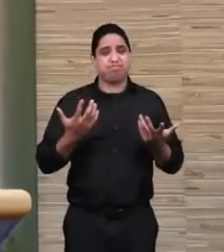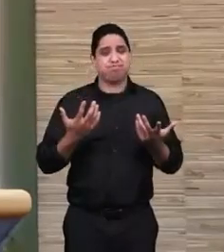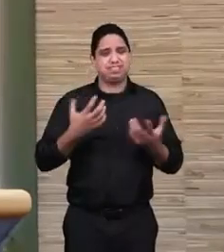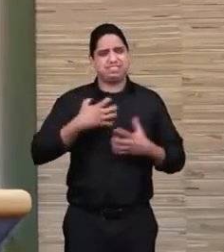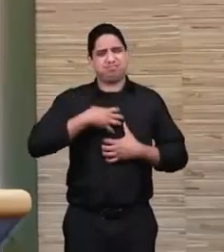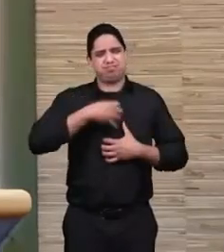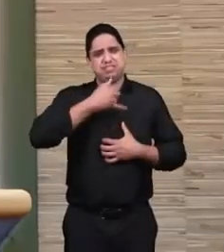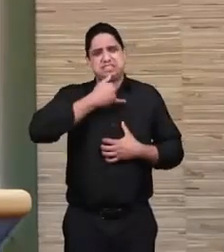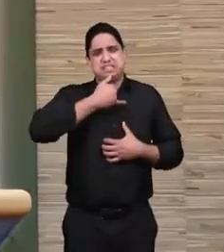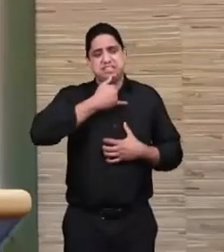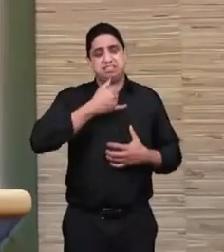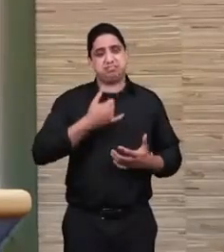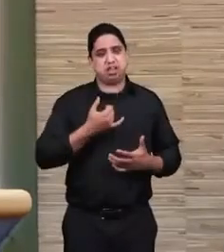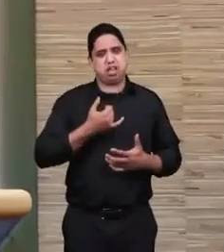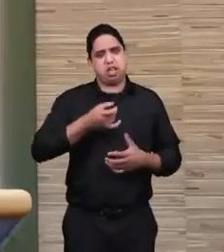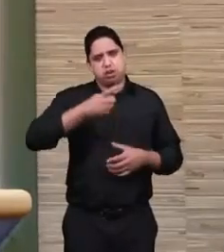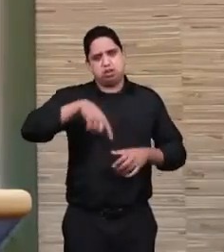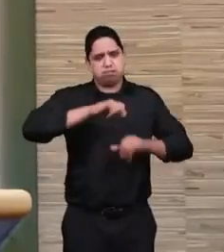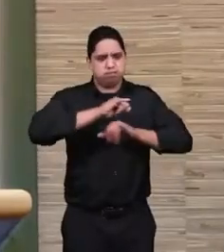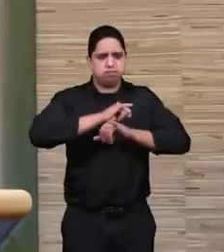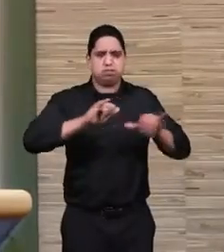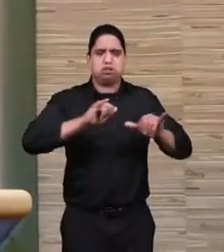those who are praying to keep praying.